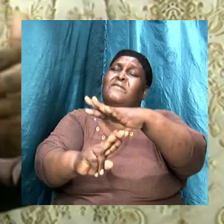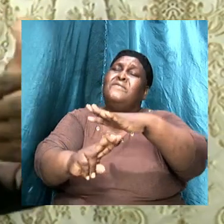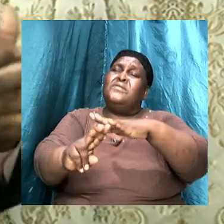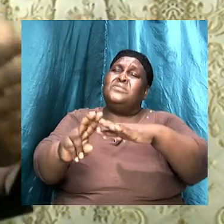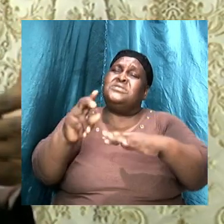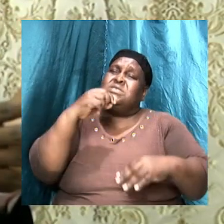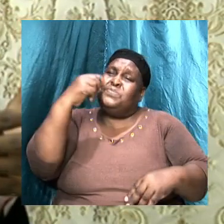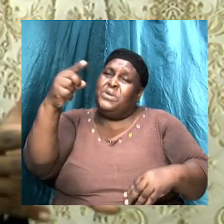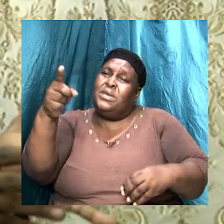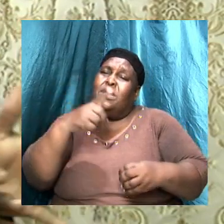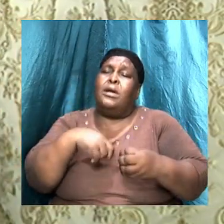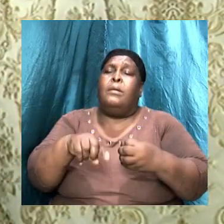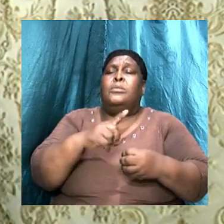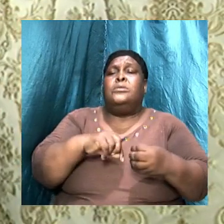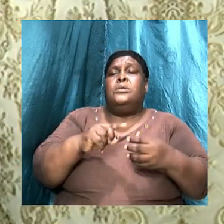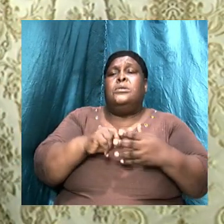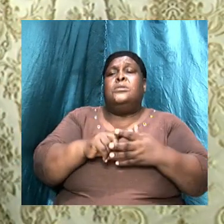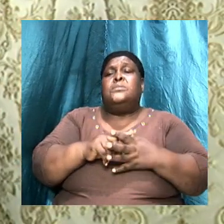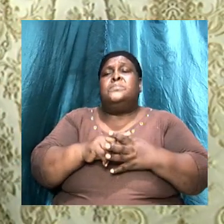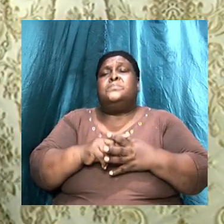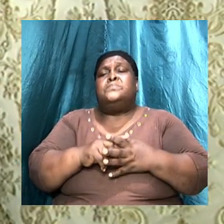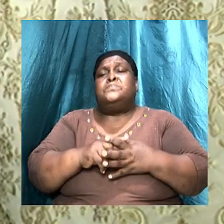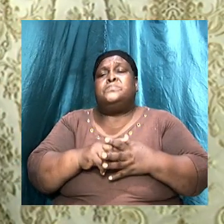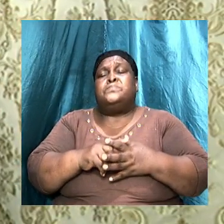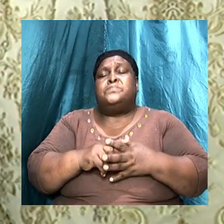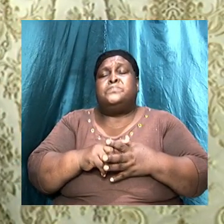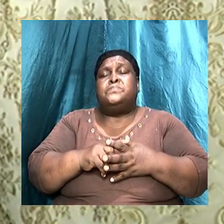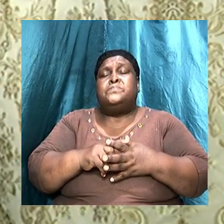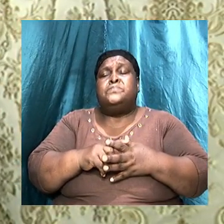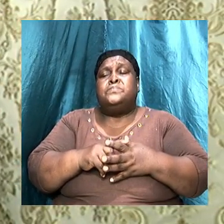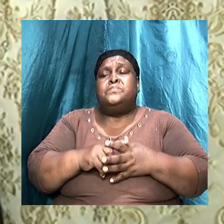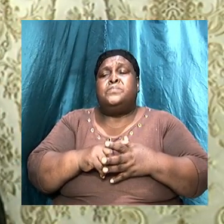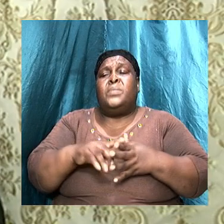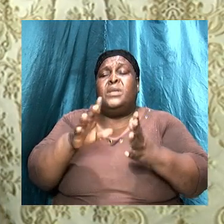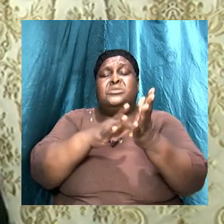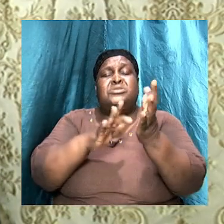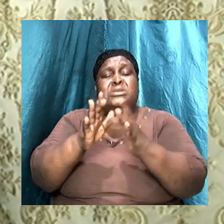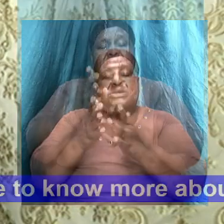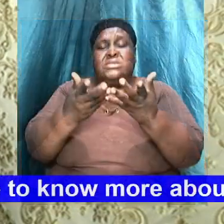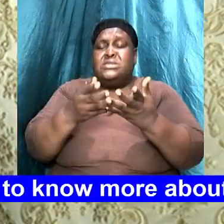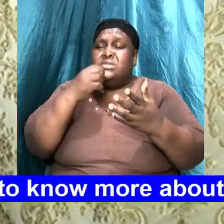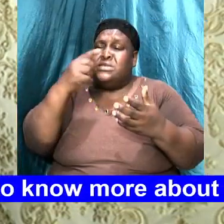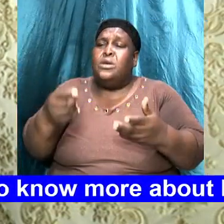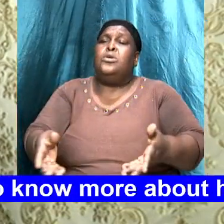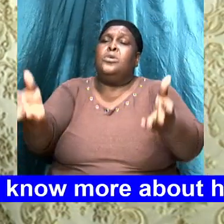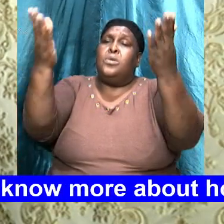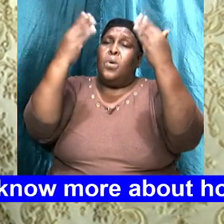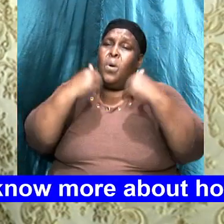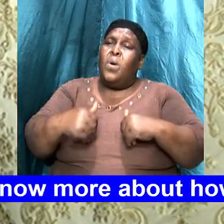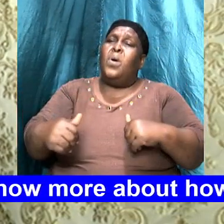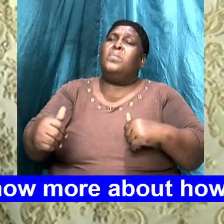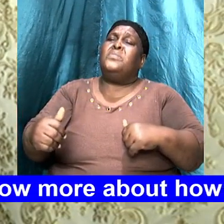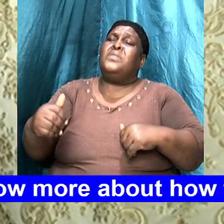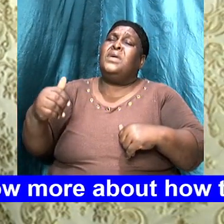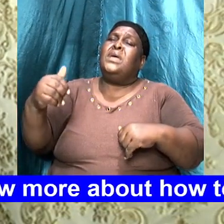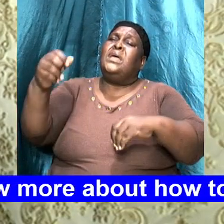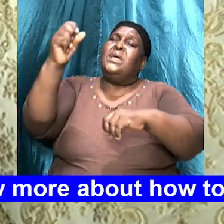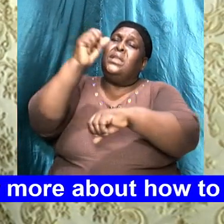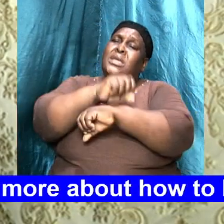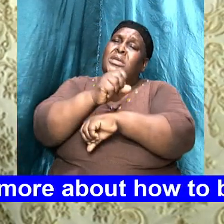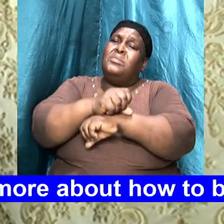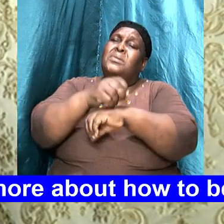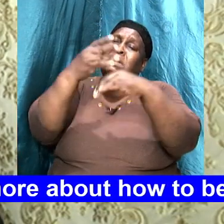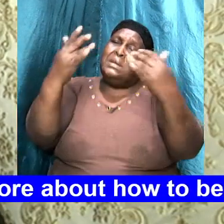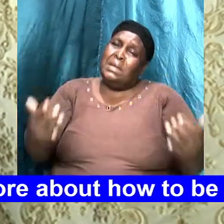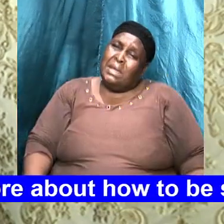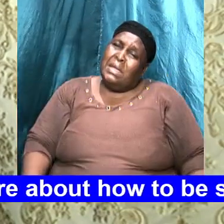about the rest from the Old Testament into the New Testament amen Jesus said come unto me all that labor and are heavy laden